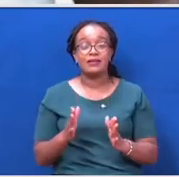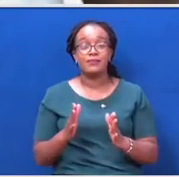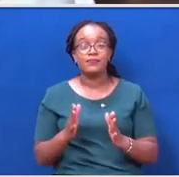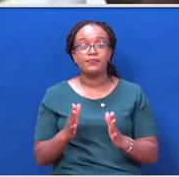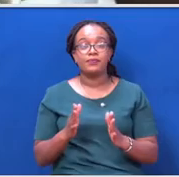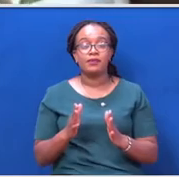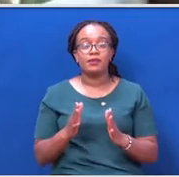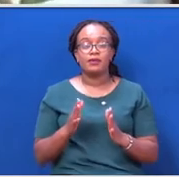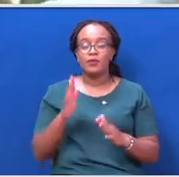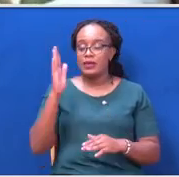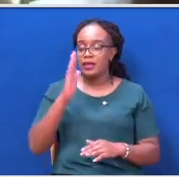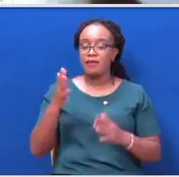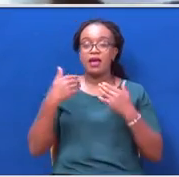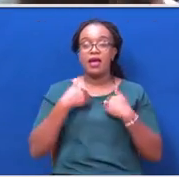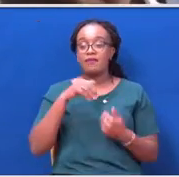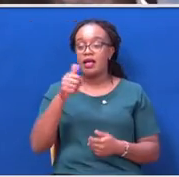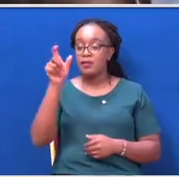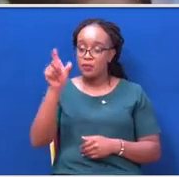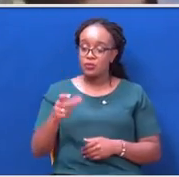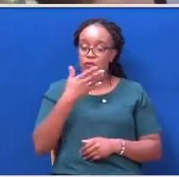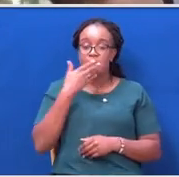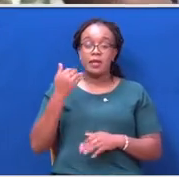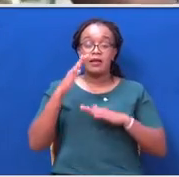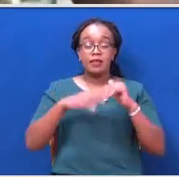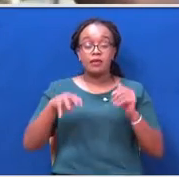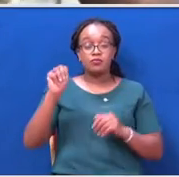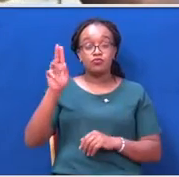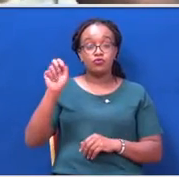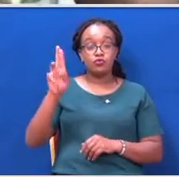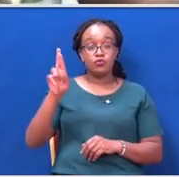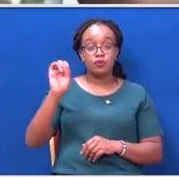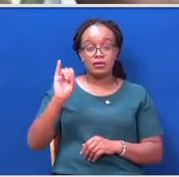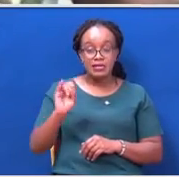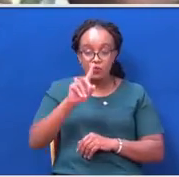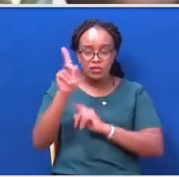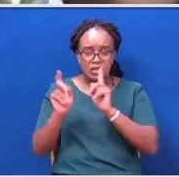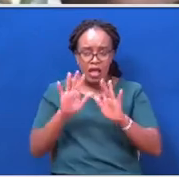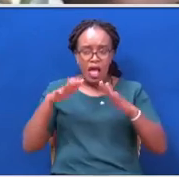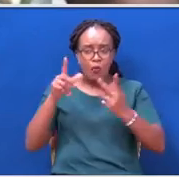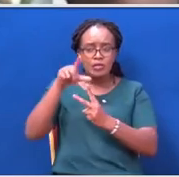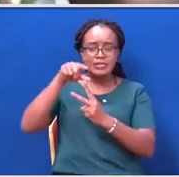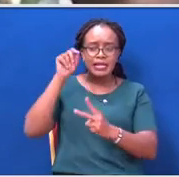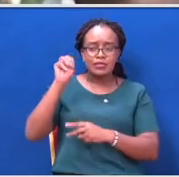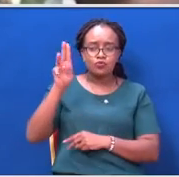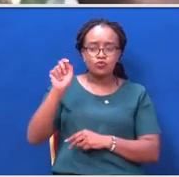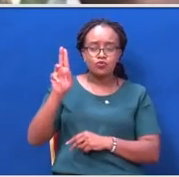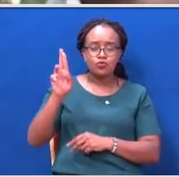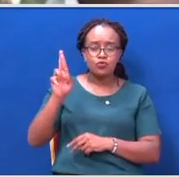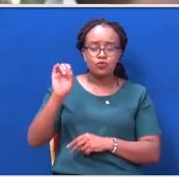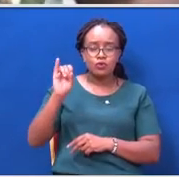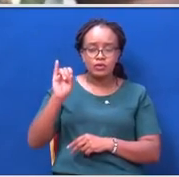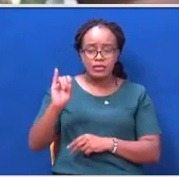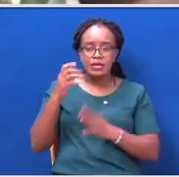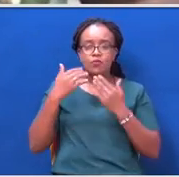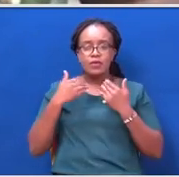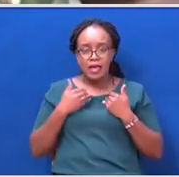We don't have somebody who can do better than Muturi. So the question of how we picked Muturi as elders have been accompanied this group which has been